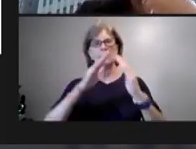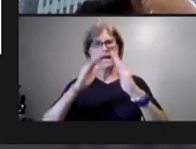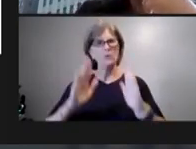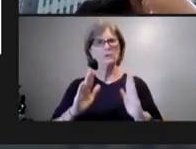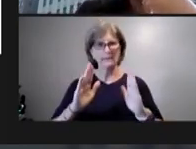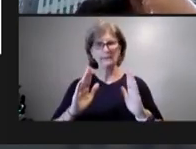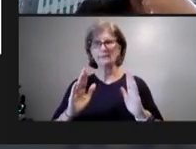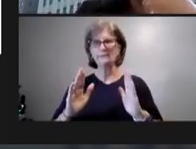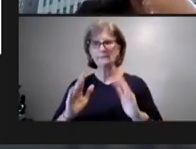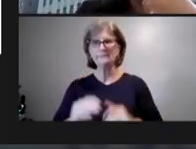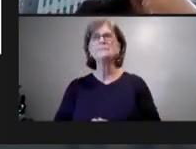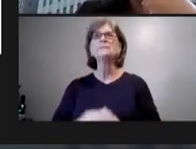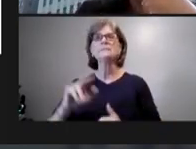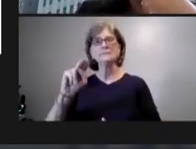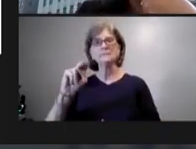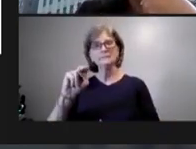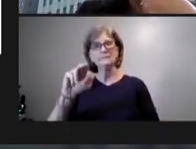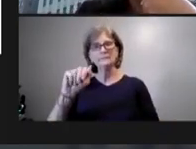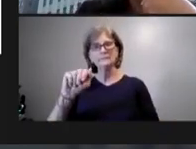Welcome, Natalie.